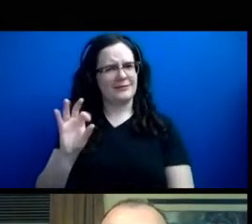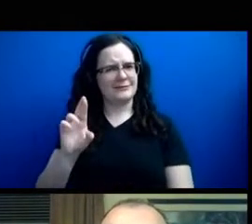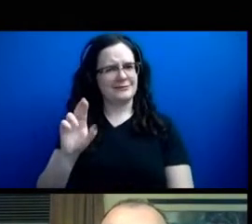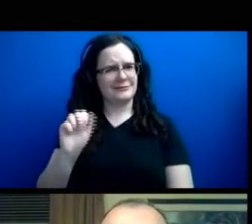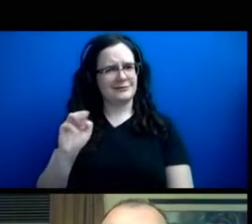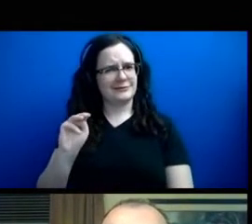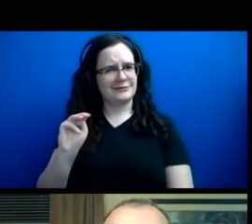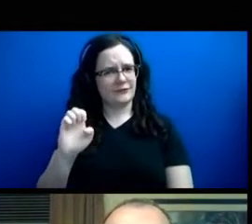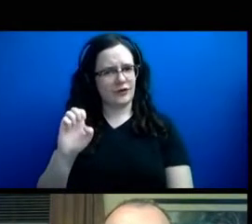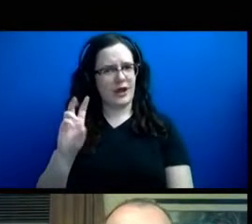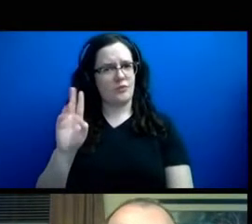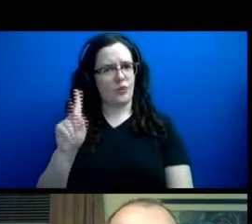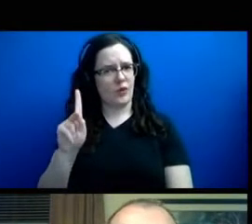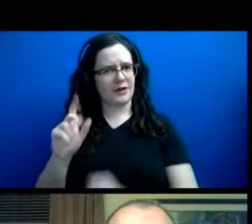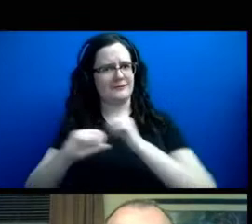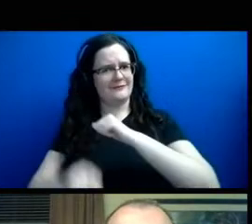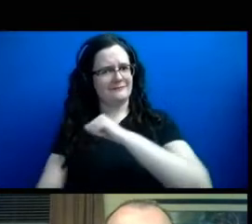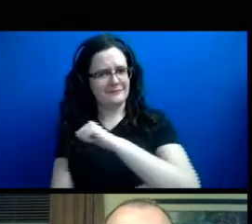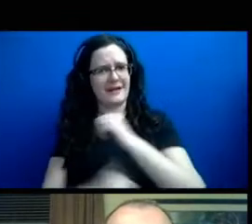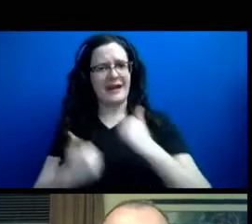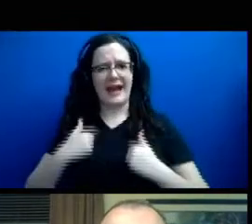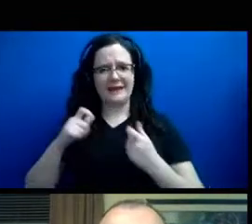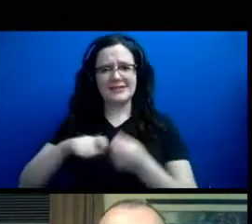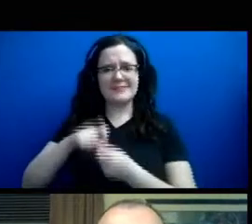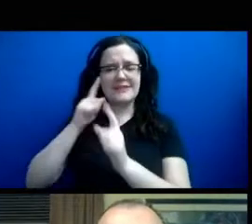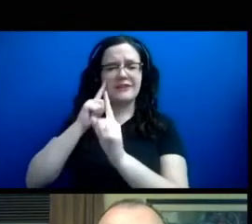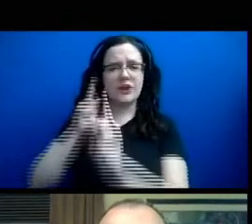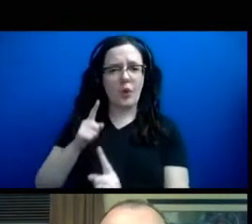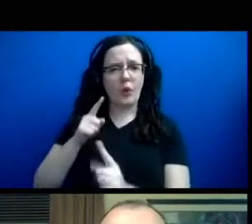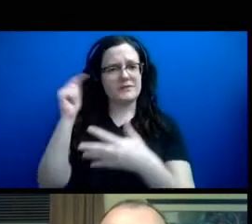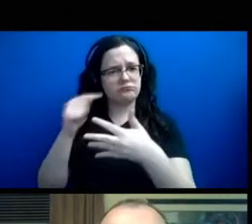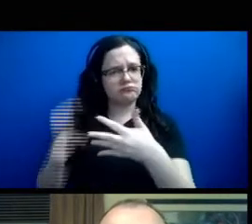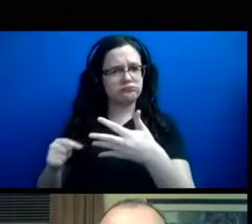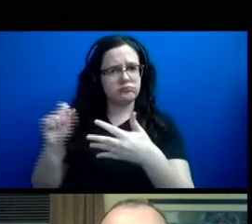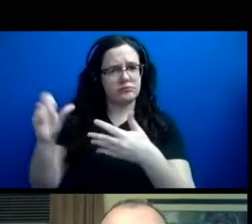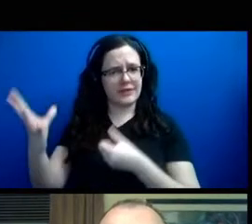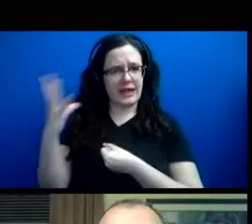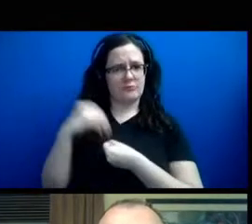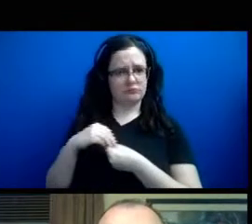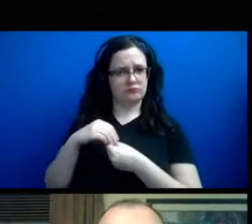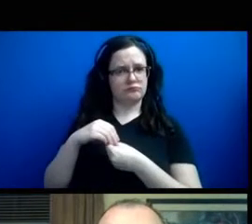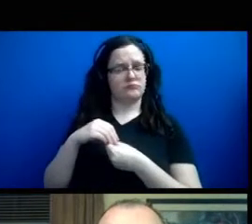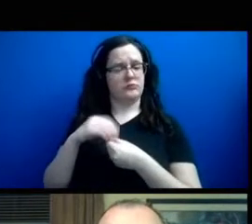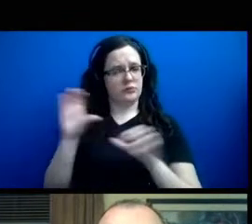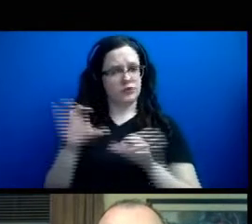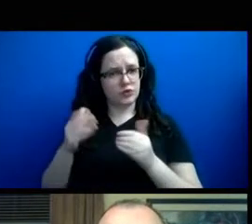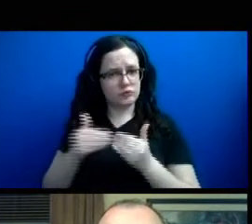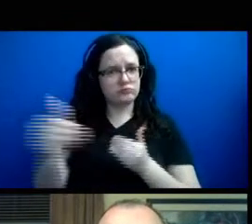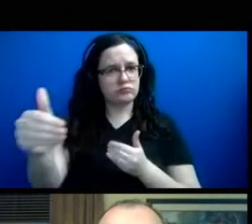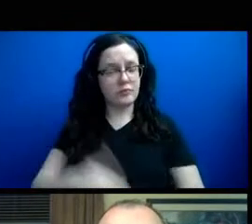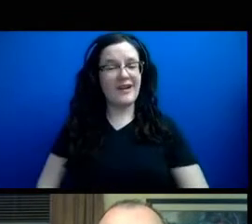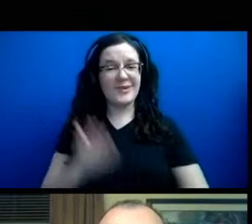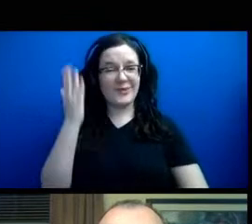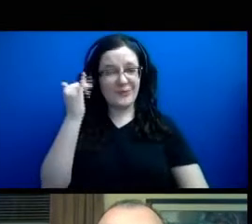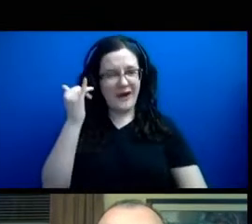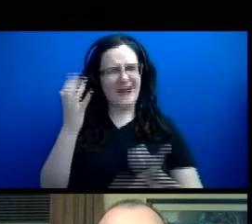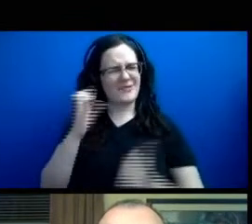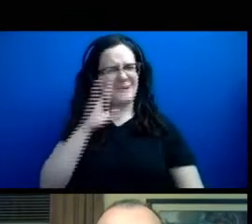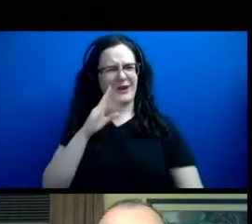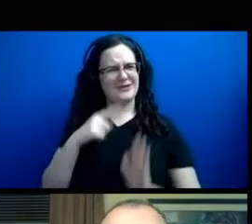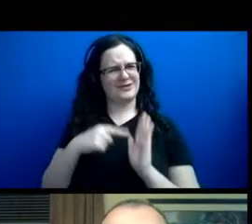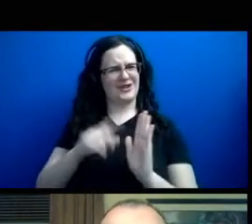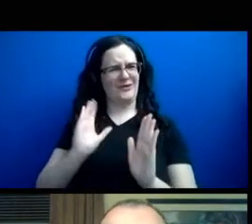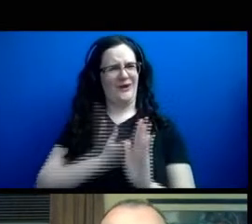can implement over time to make Brighton the community that reflects our aspirations when it comes to equity and